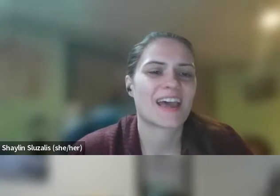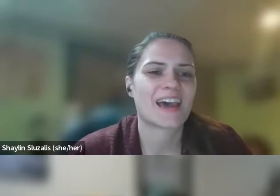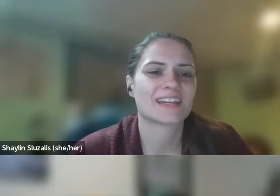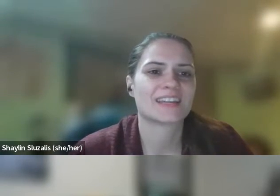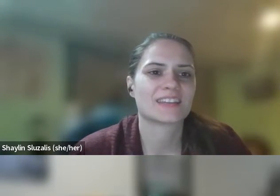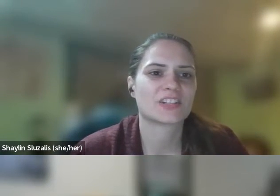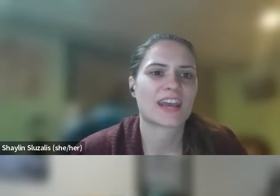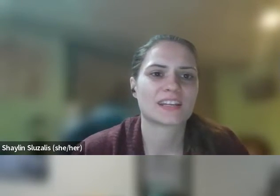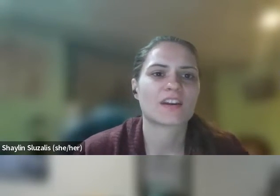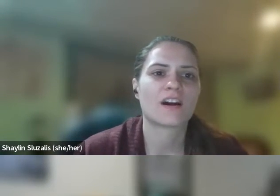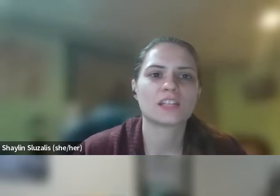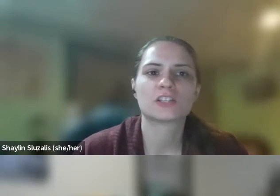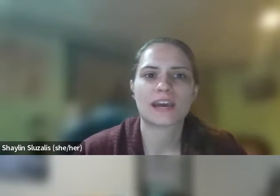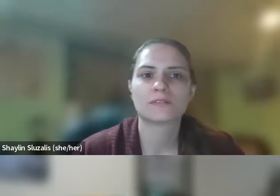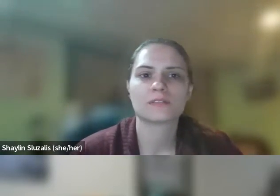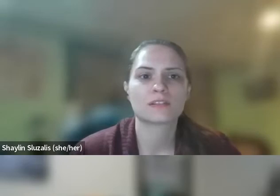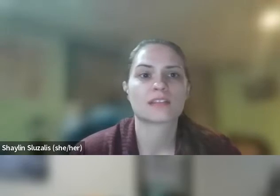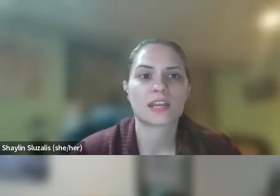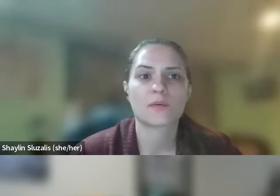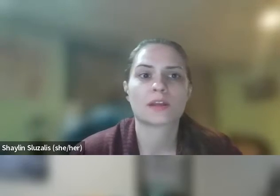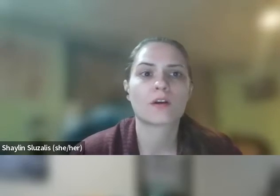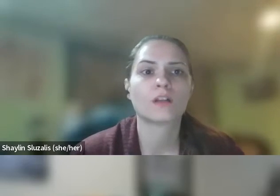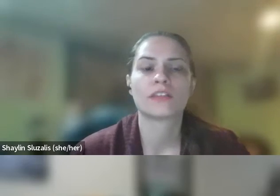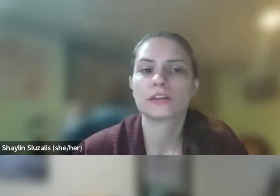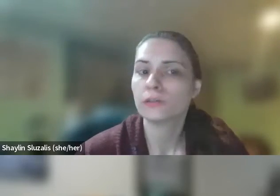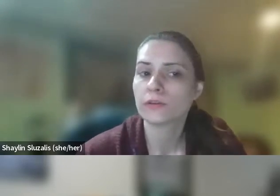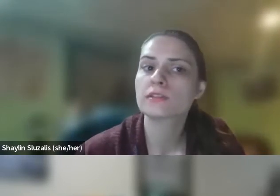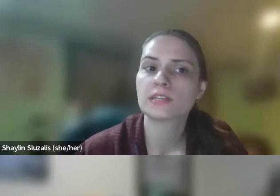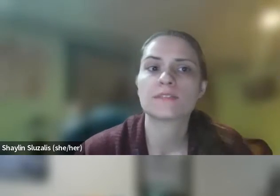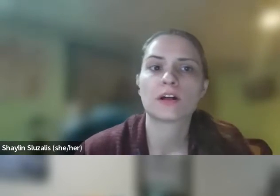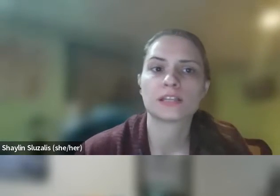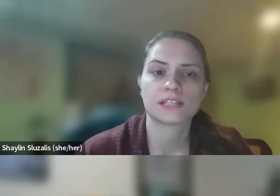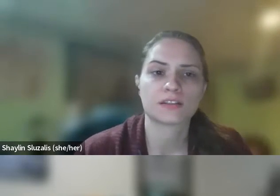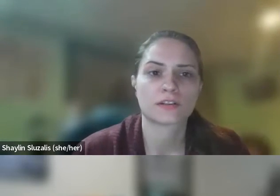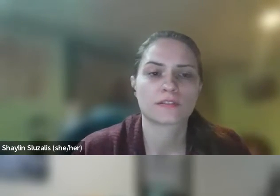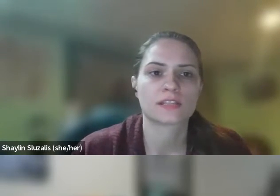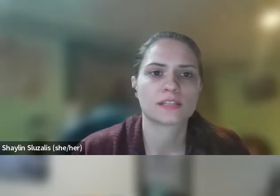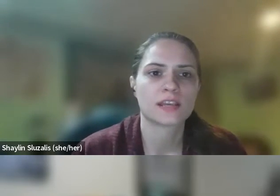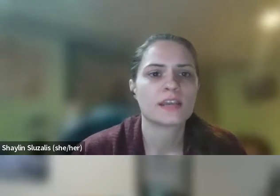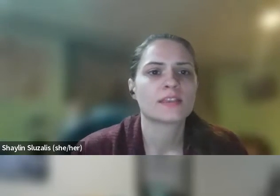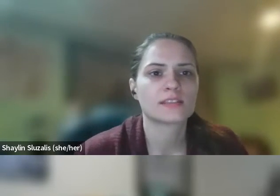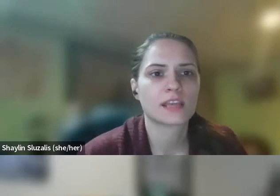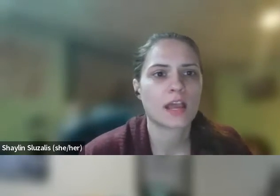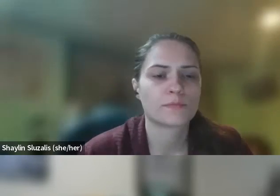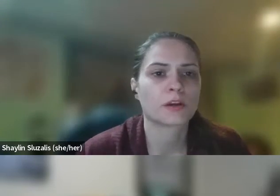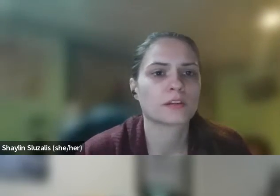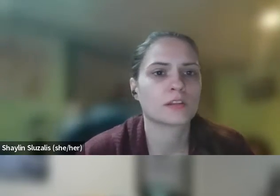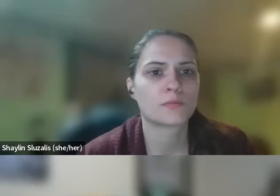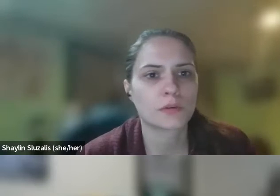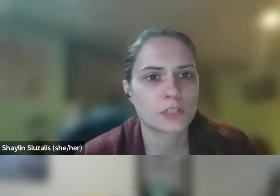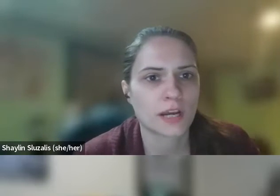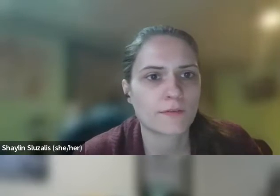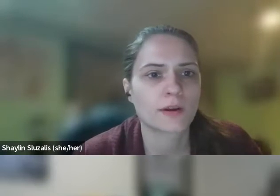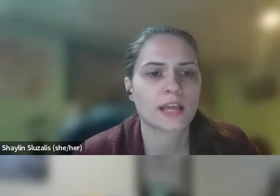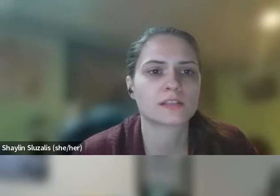Deanne adding in the chat, in college towns, does anyone call on their university volunteer services? The SIL I'm currently